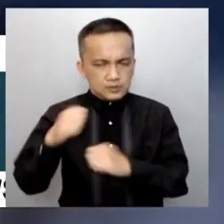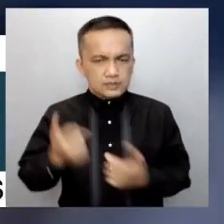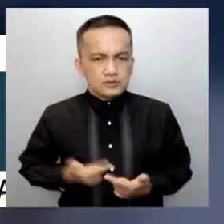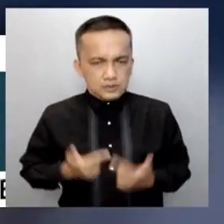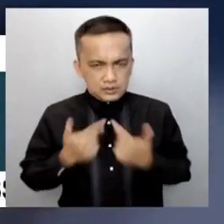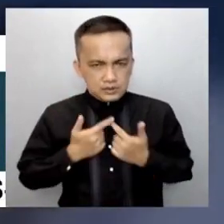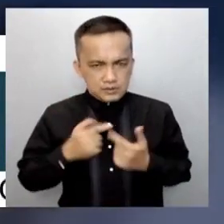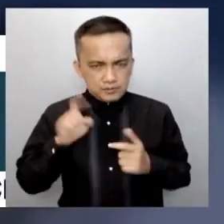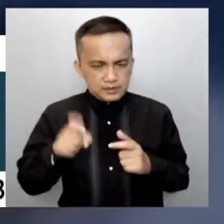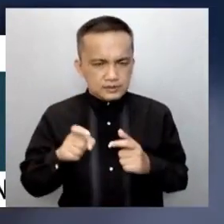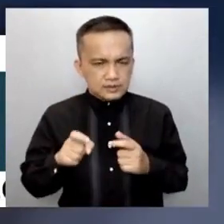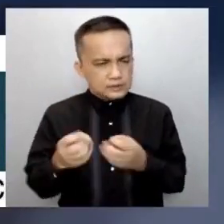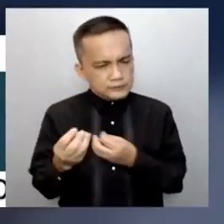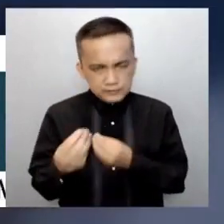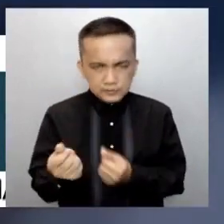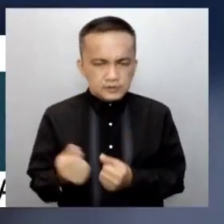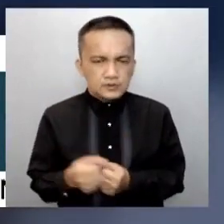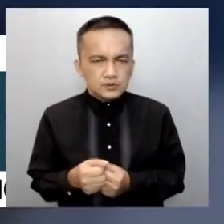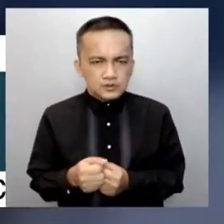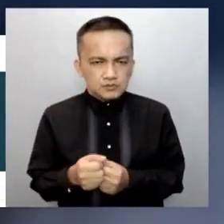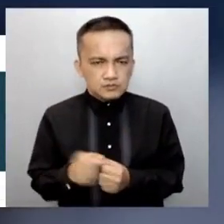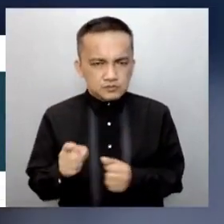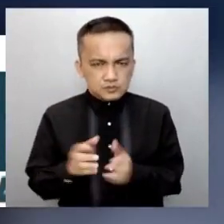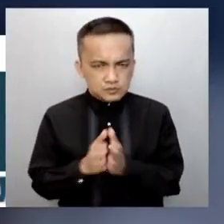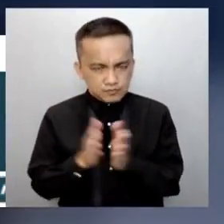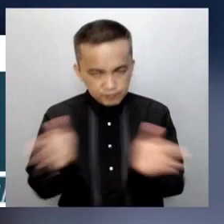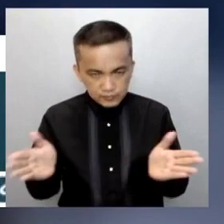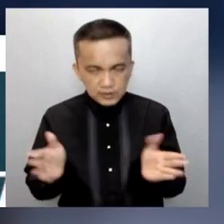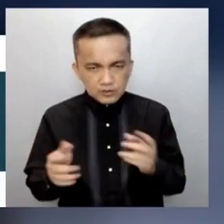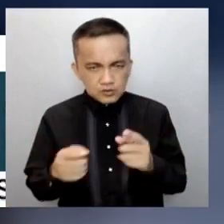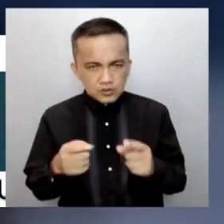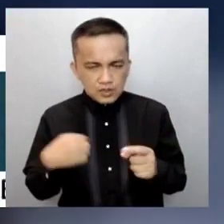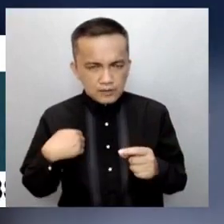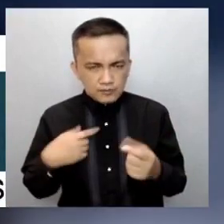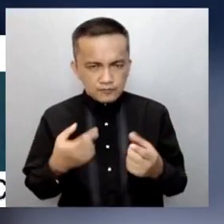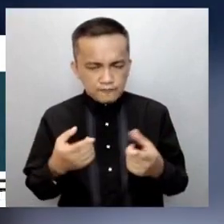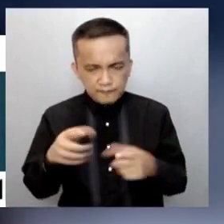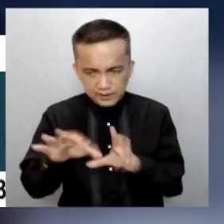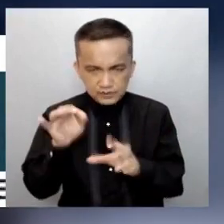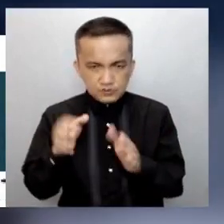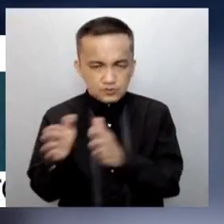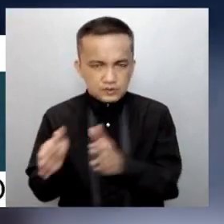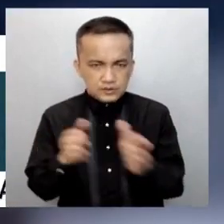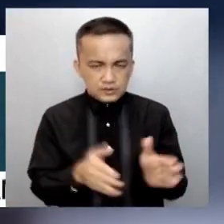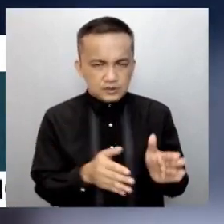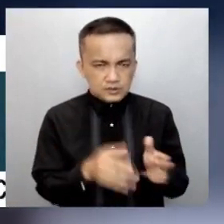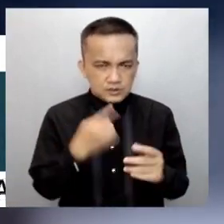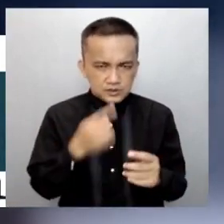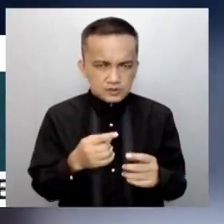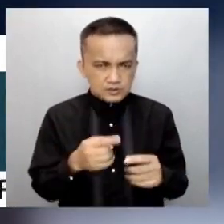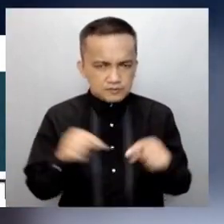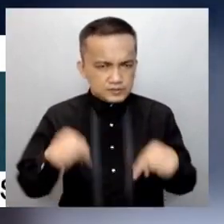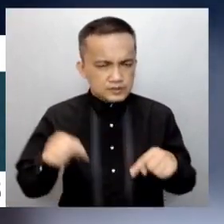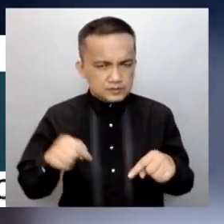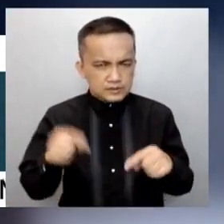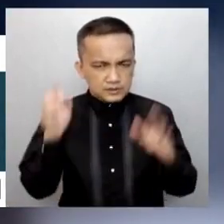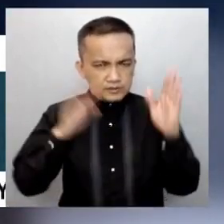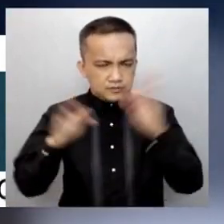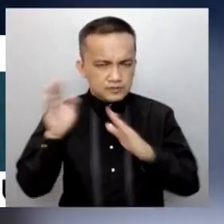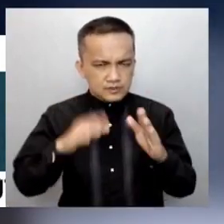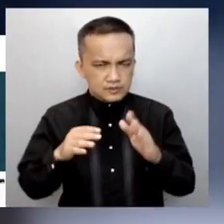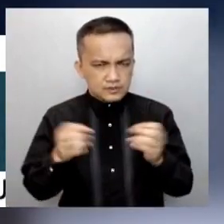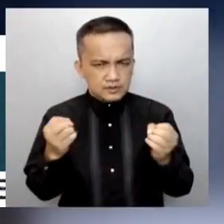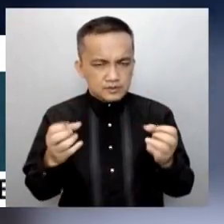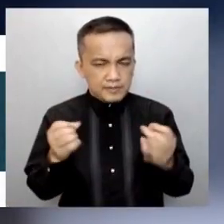do better. We've done what we could at the state level to try and find ways for it to be harder to get guns into people's hands, but this is the problem with too many